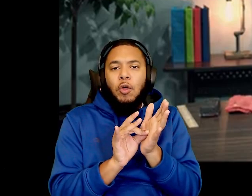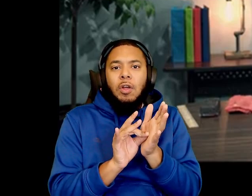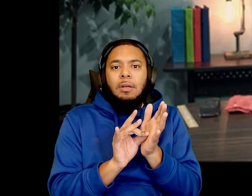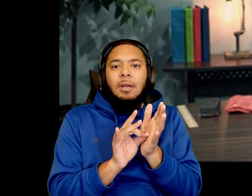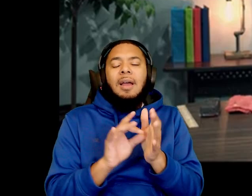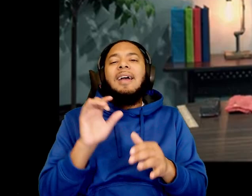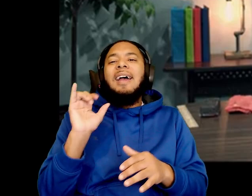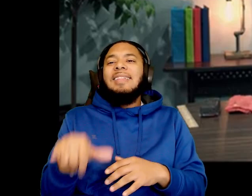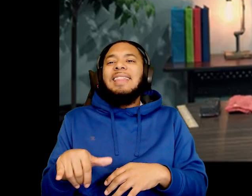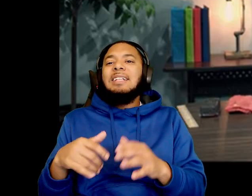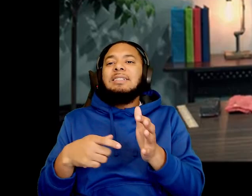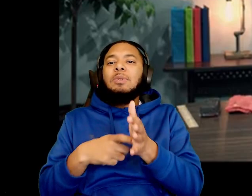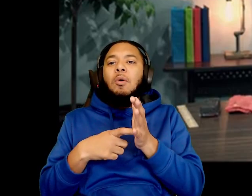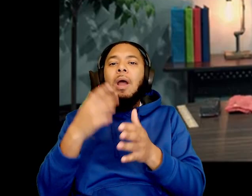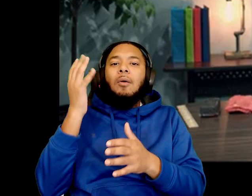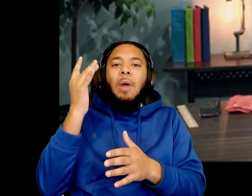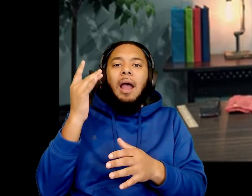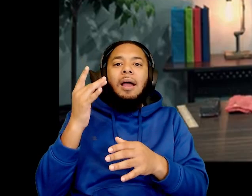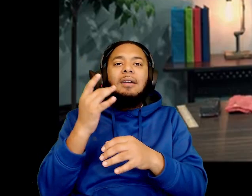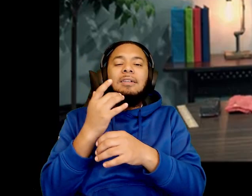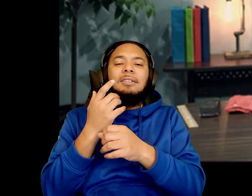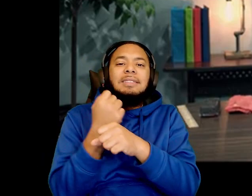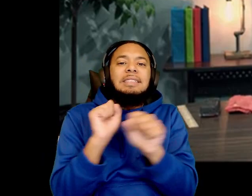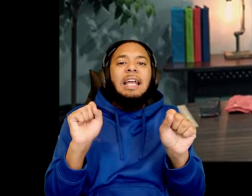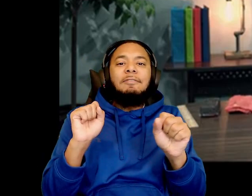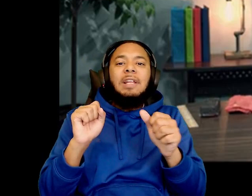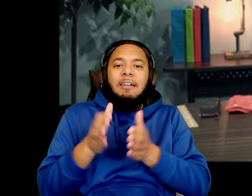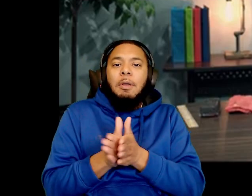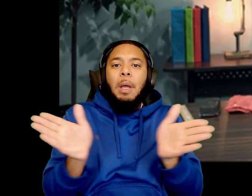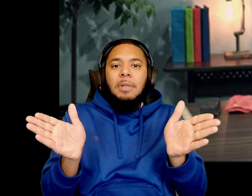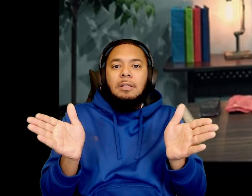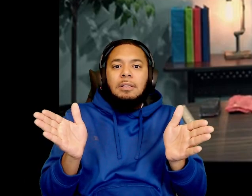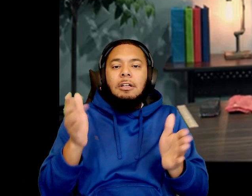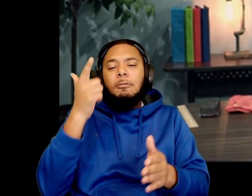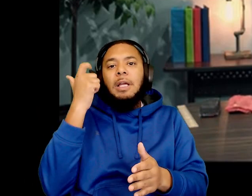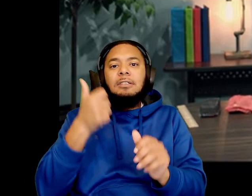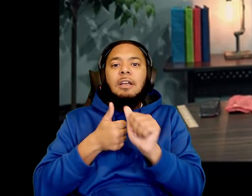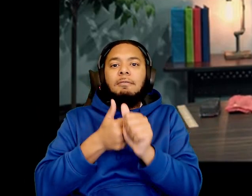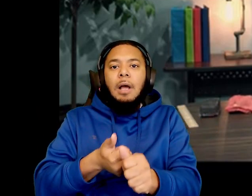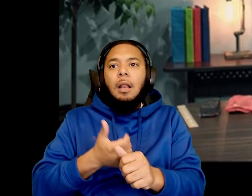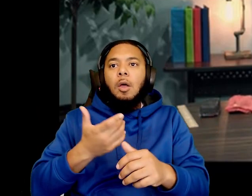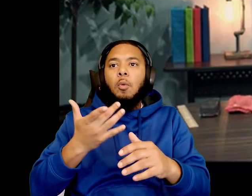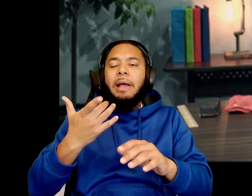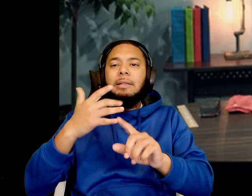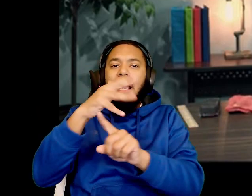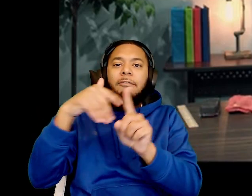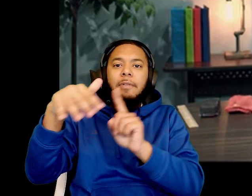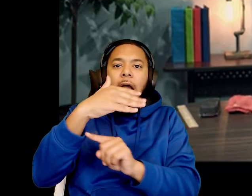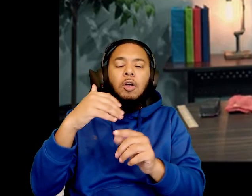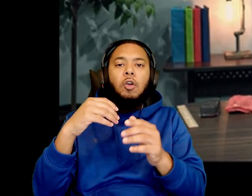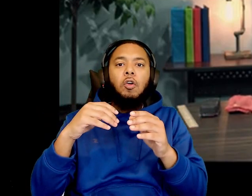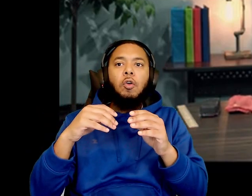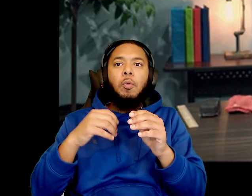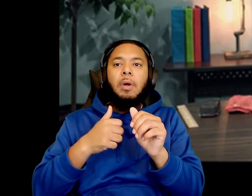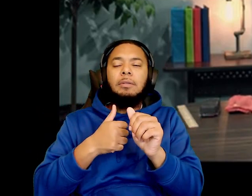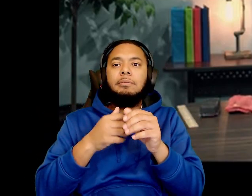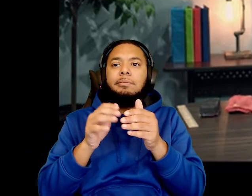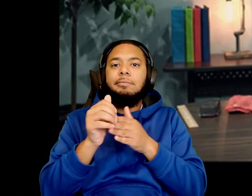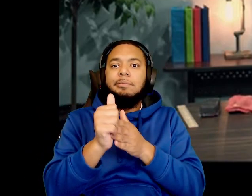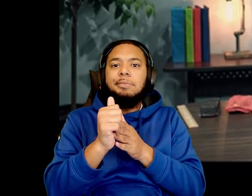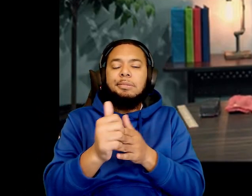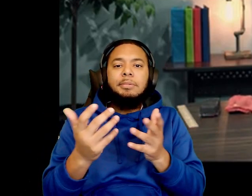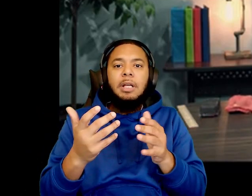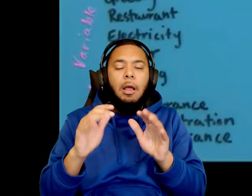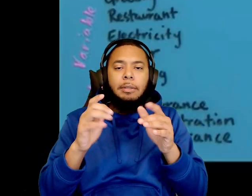meeting minimum safety and ecological guidelines. And that costs money. And for me in Texas,